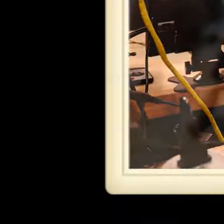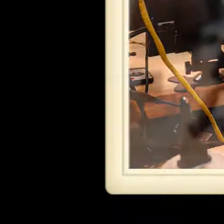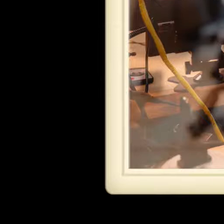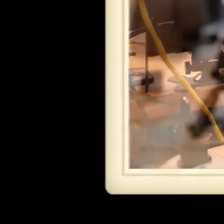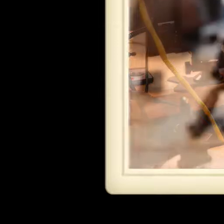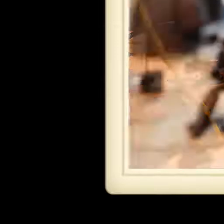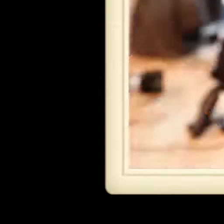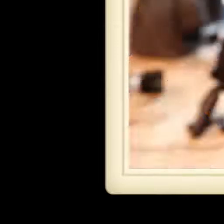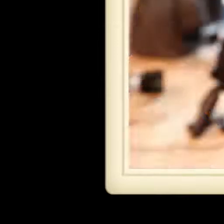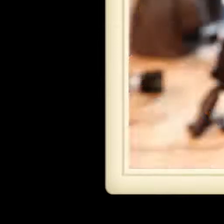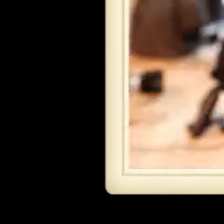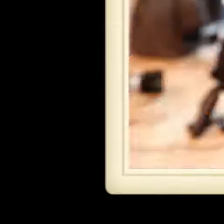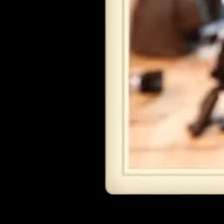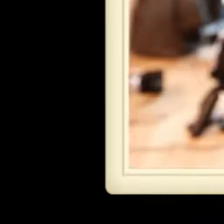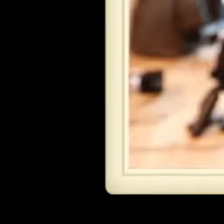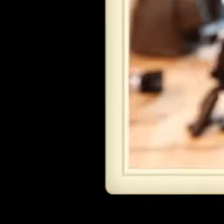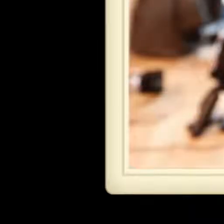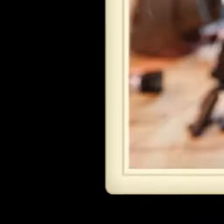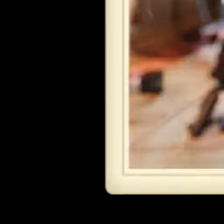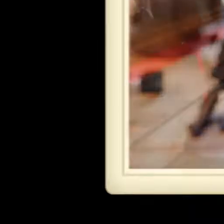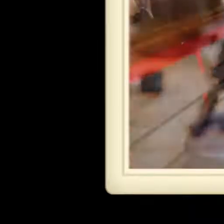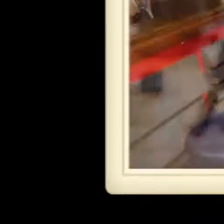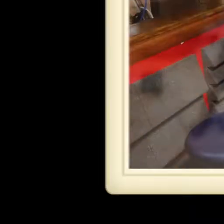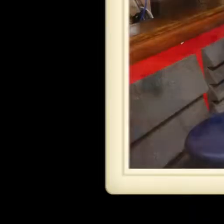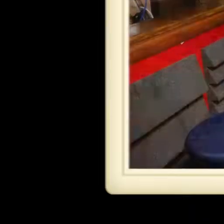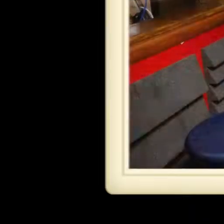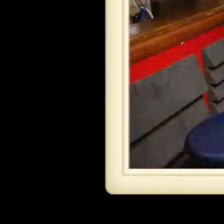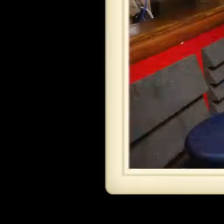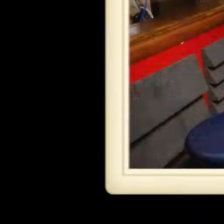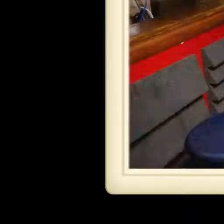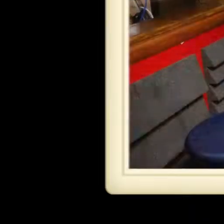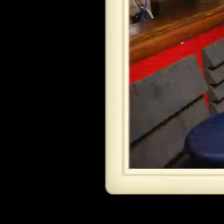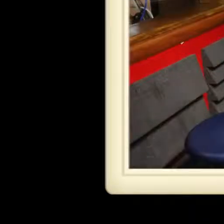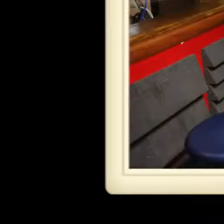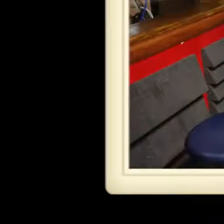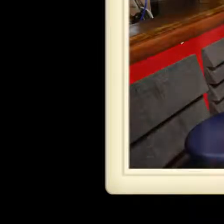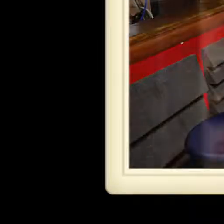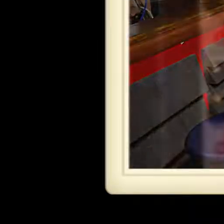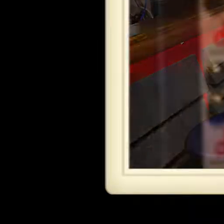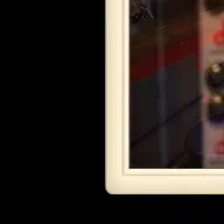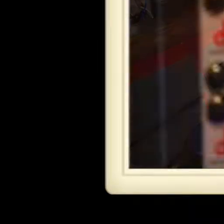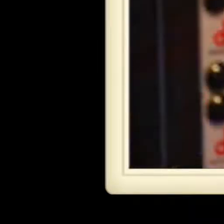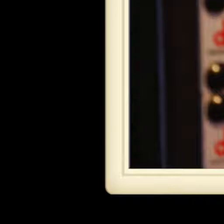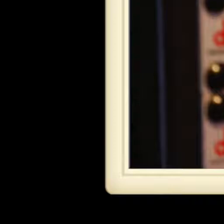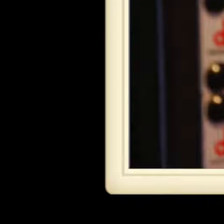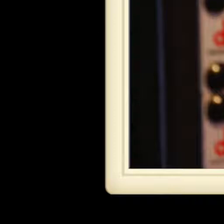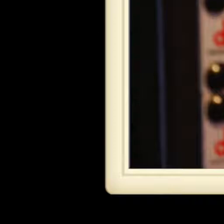stream studio featuring 2 podcast studios, a voiceover studio, and full audio